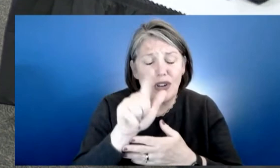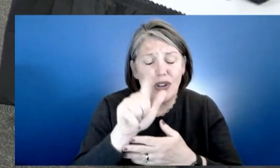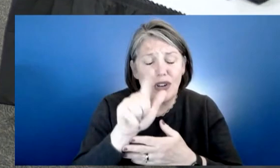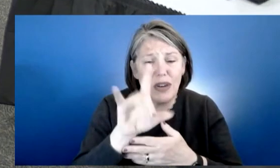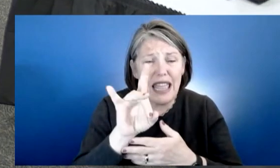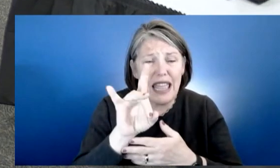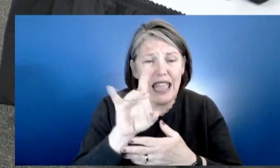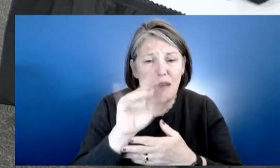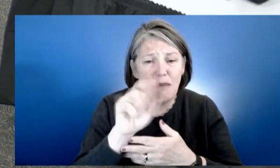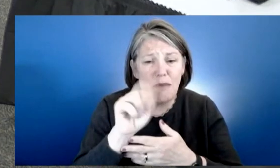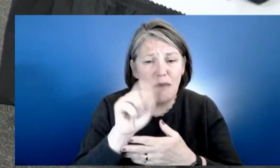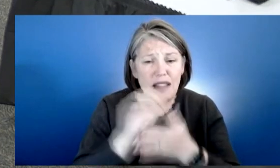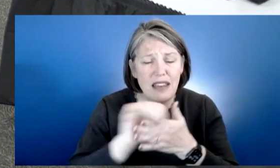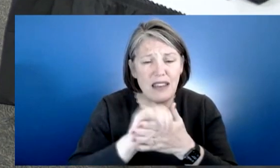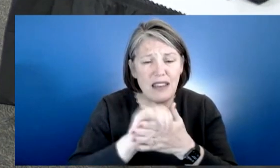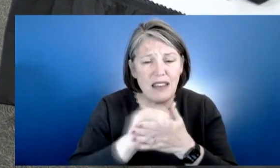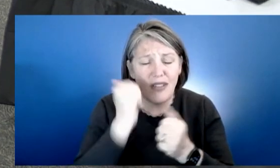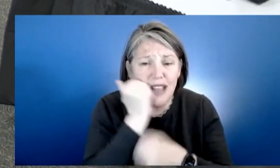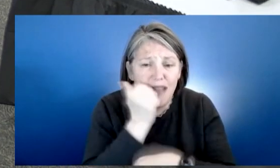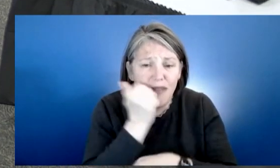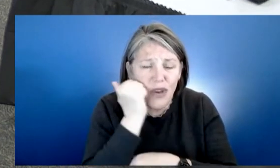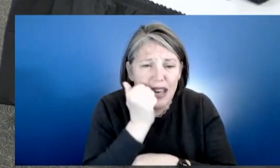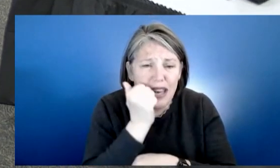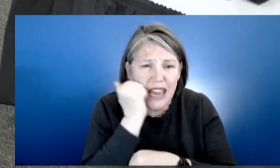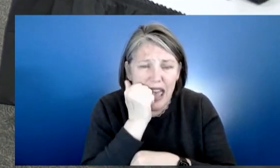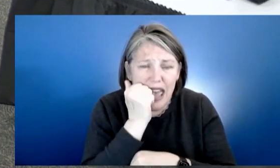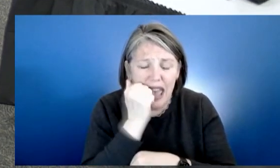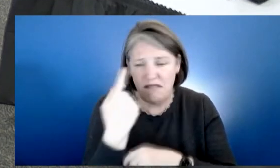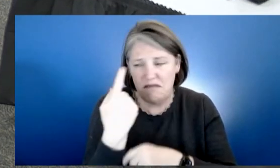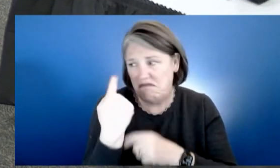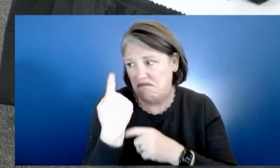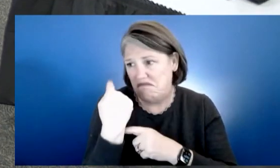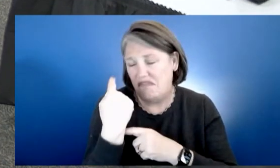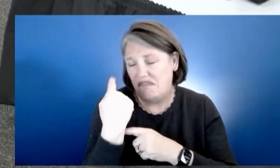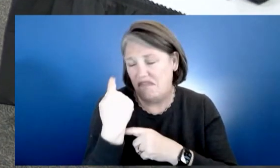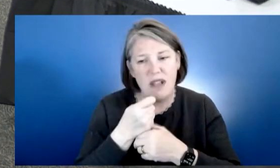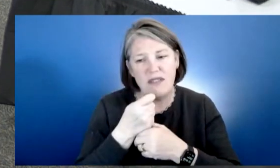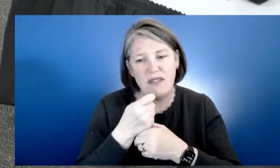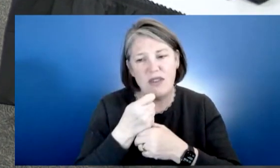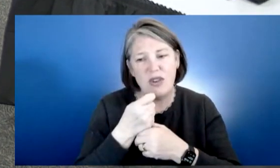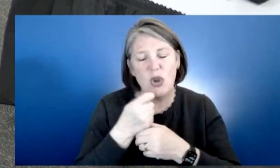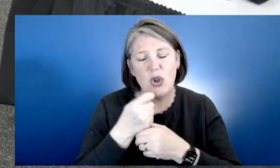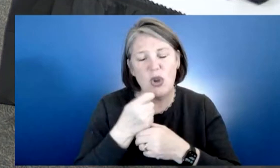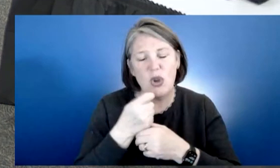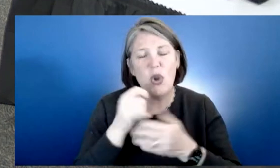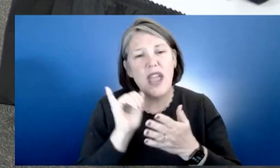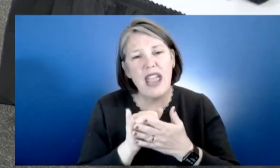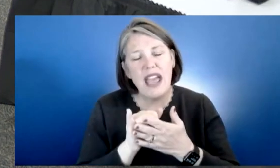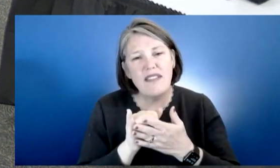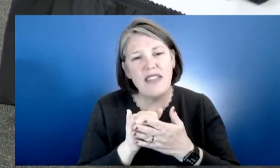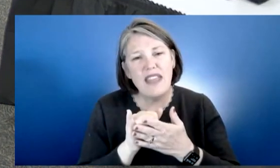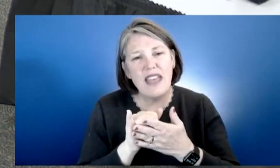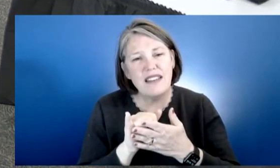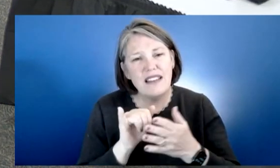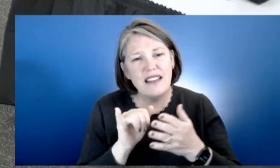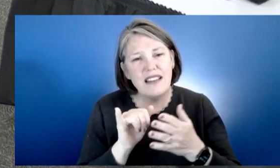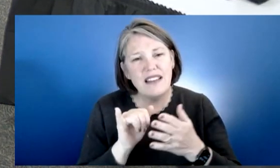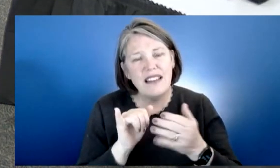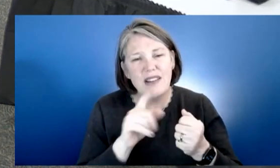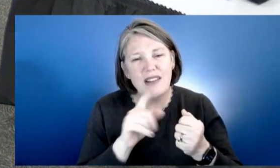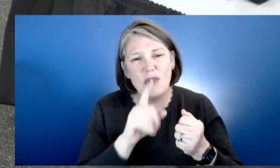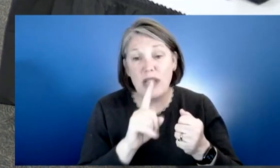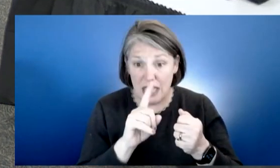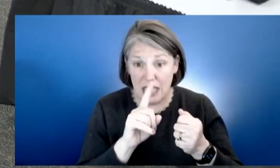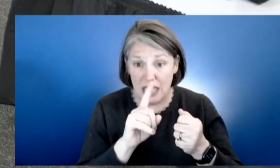a day this past year in revenue. And that equals in 8 days over $1 billion every 8